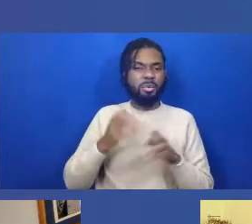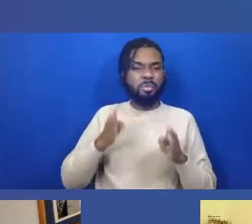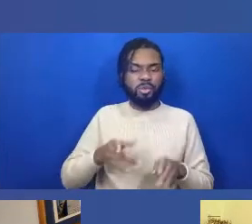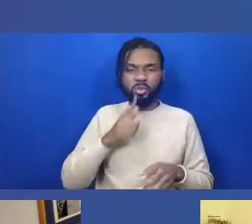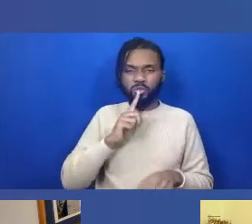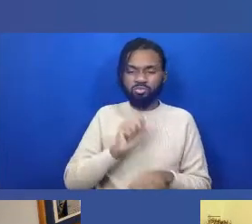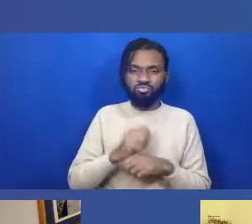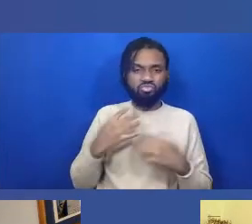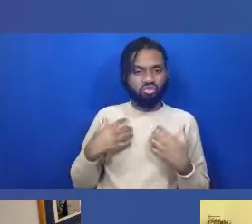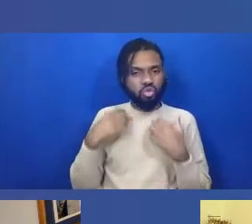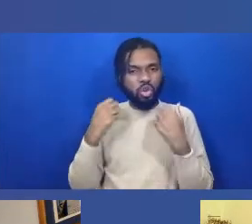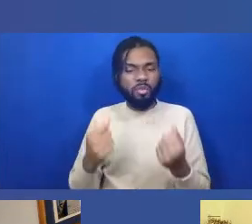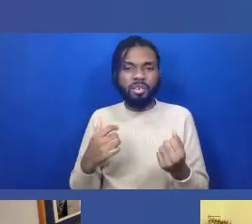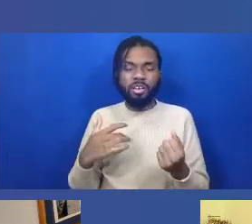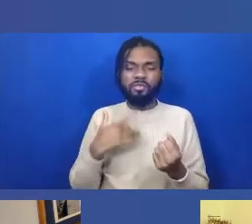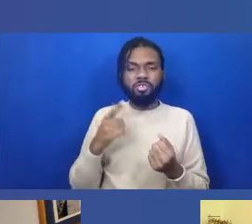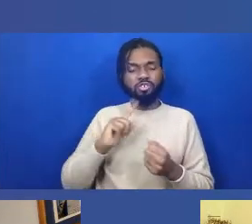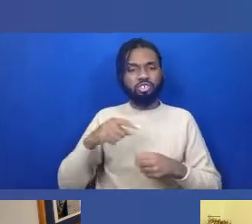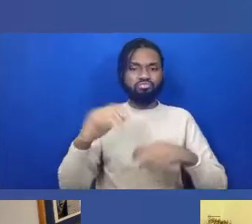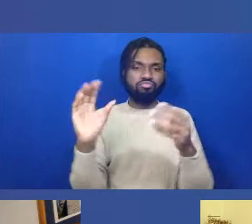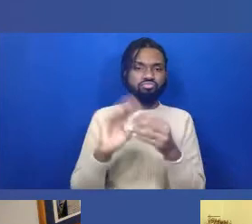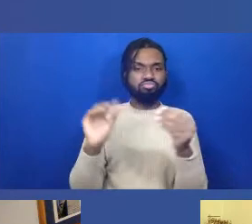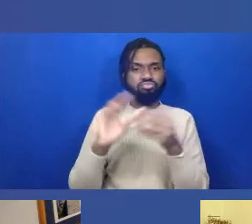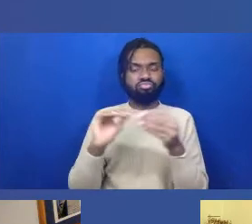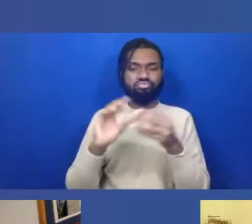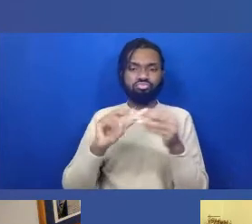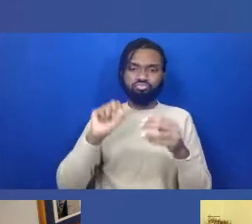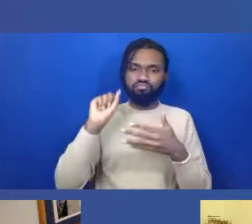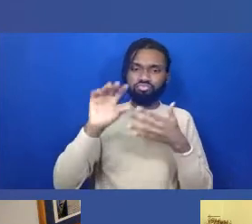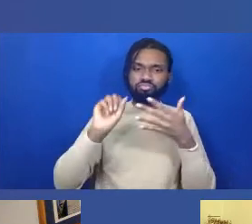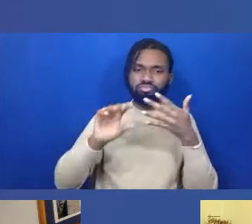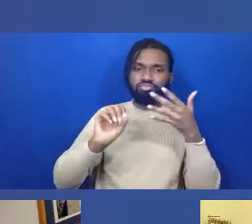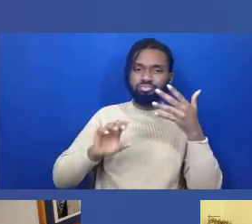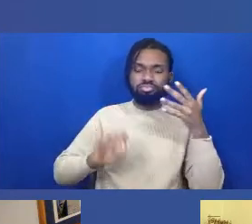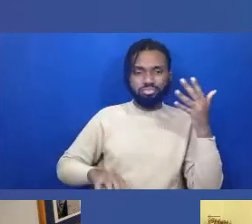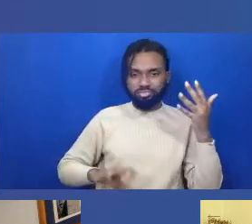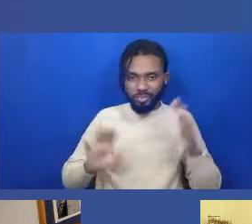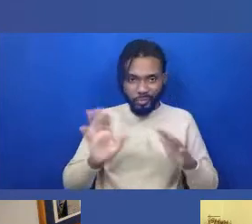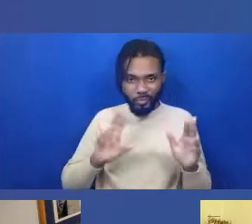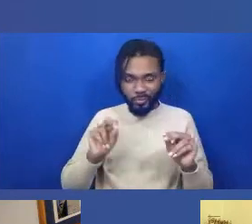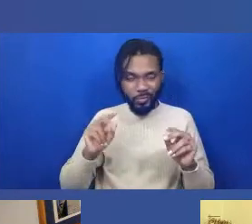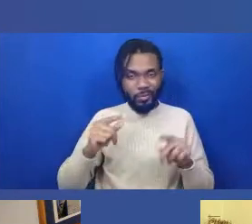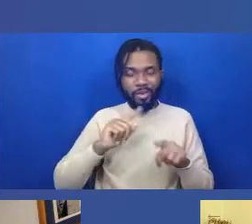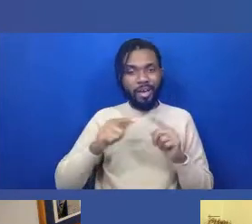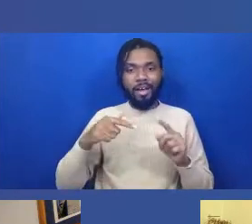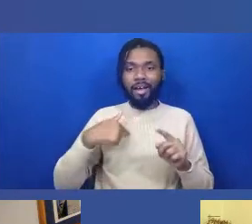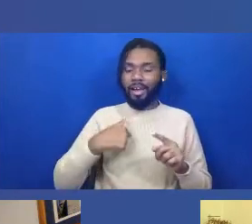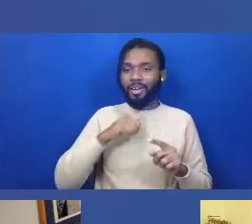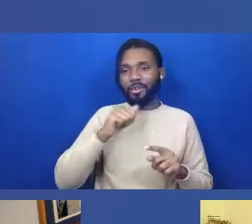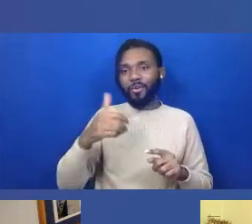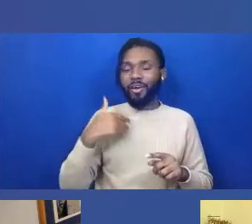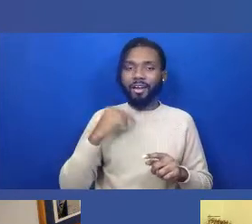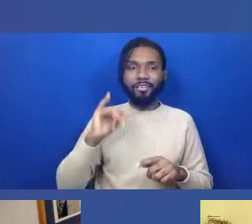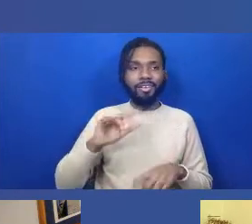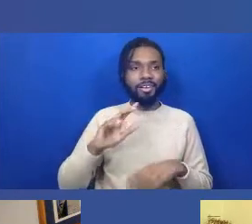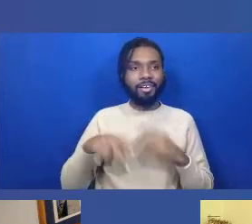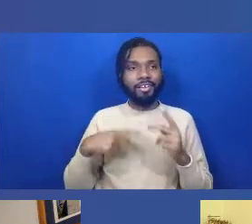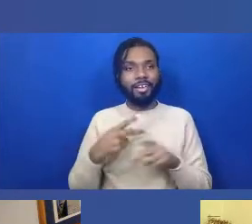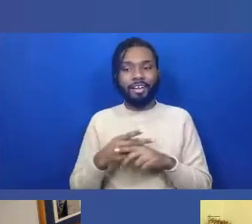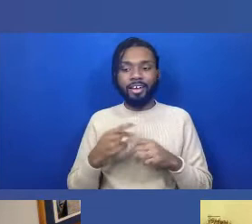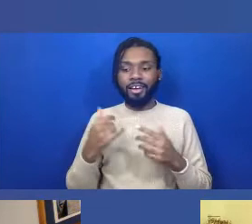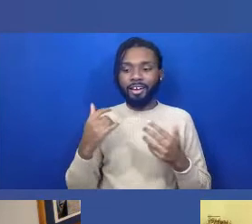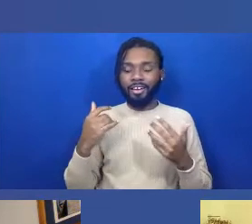to like go in and be like, blah, blah, blah, blah, blah, blah, blah, blah, blah, blah, here is my, you know, I don't have that like swanky